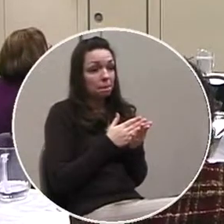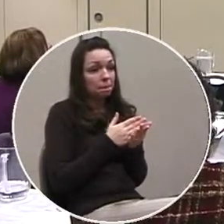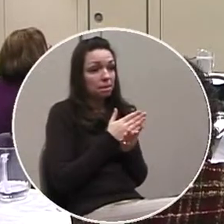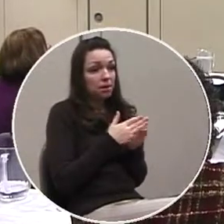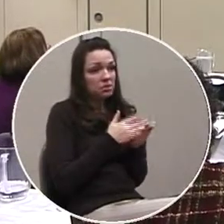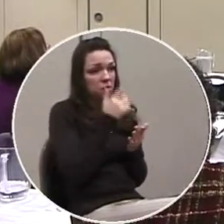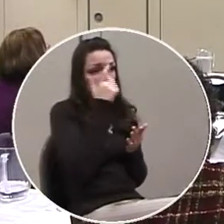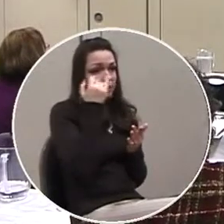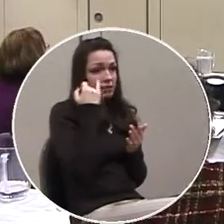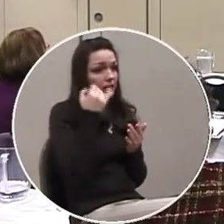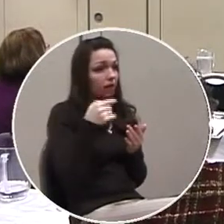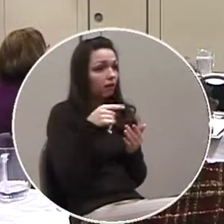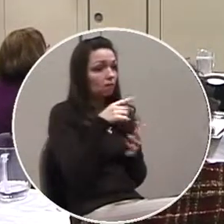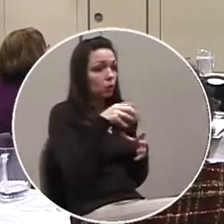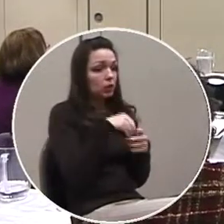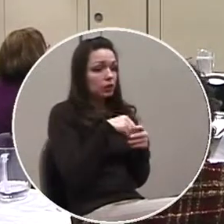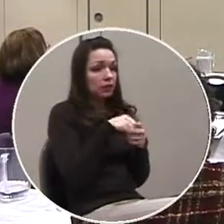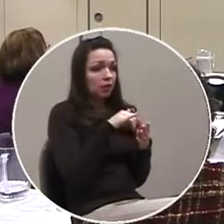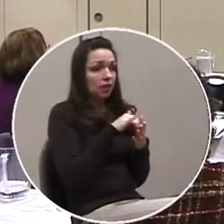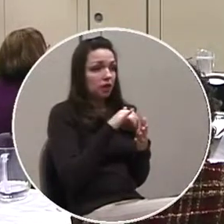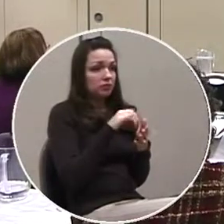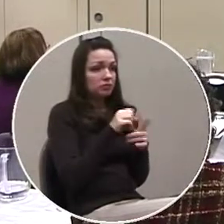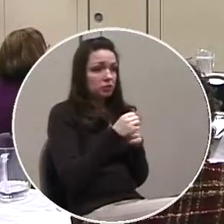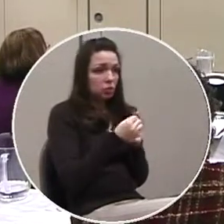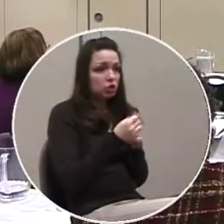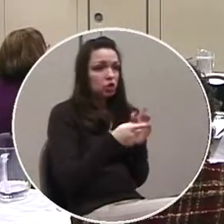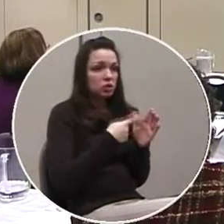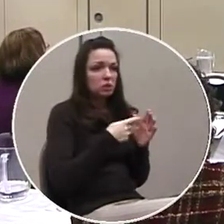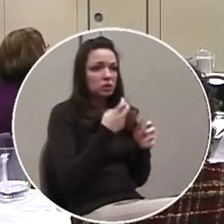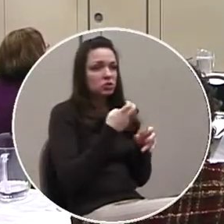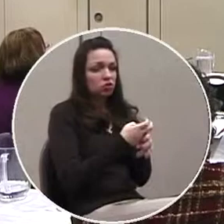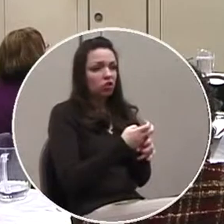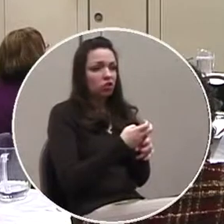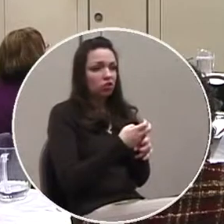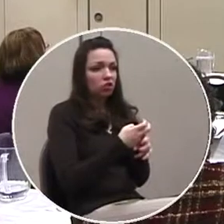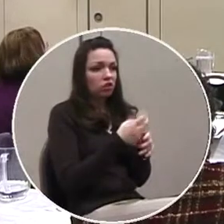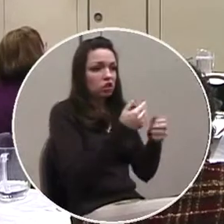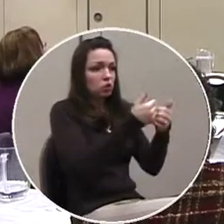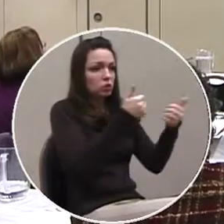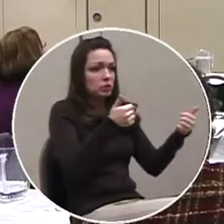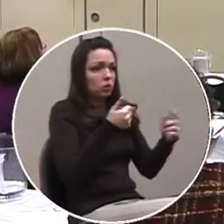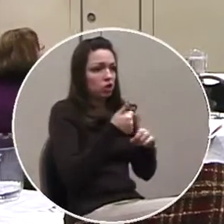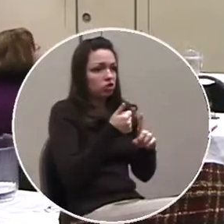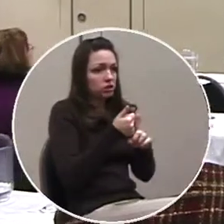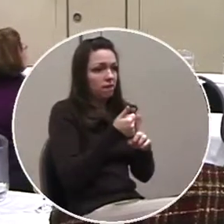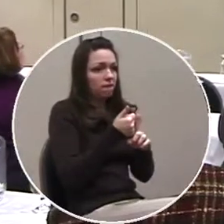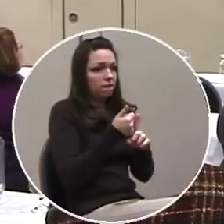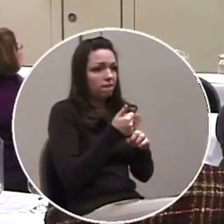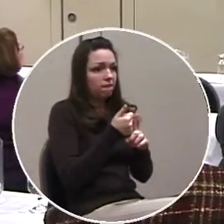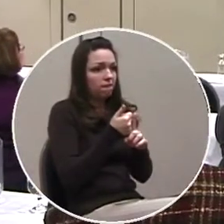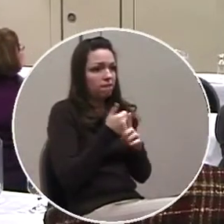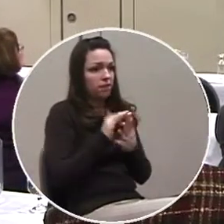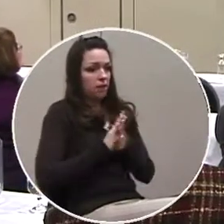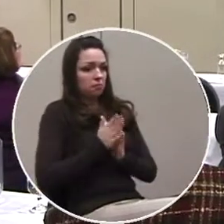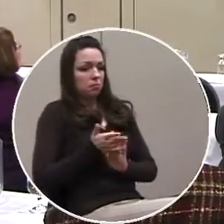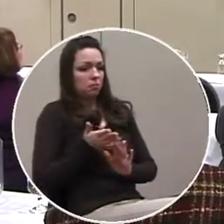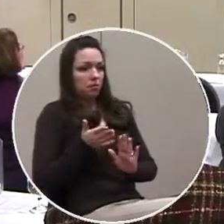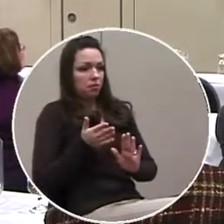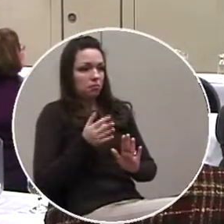if you're inside the situation, it's sometimes hard to separate yourself out to be the FBA